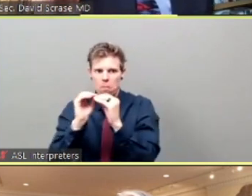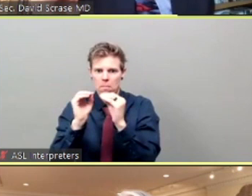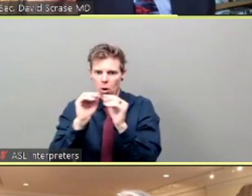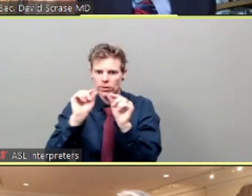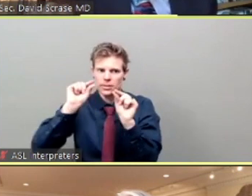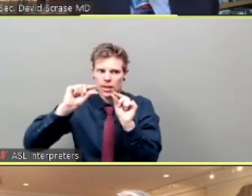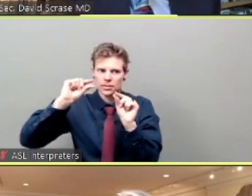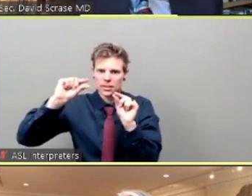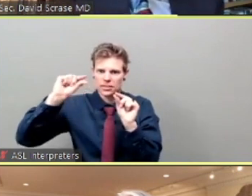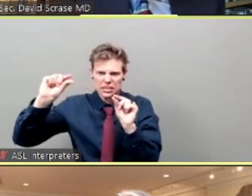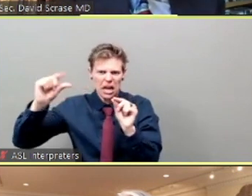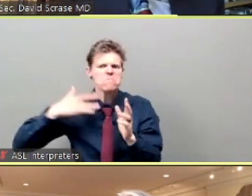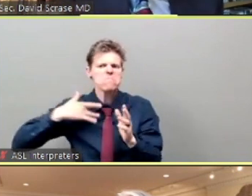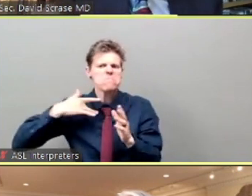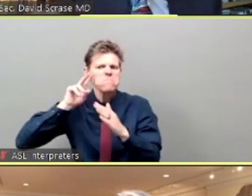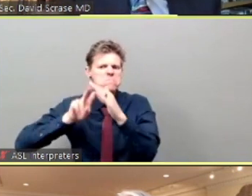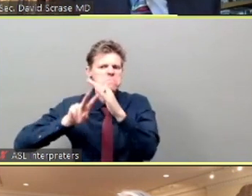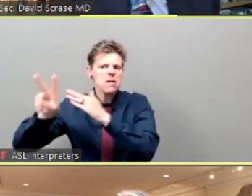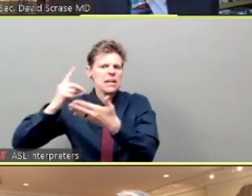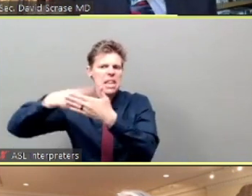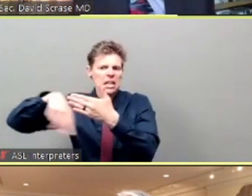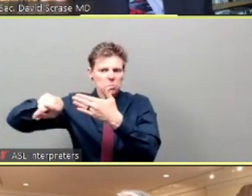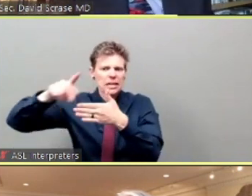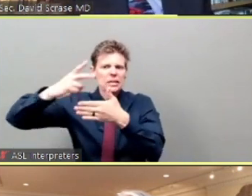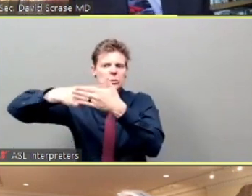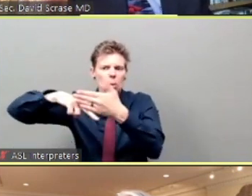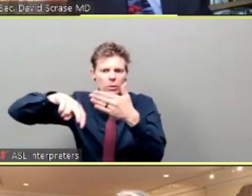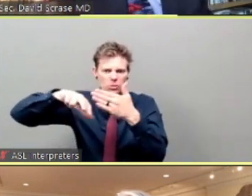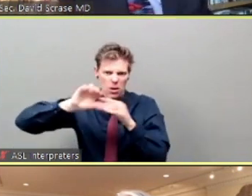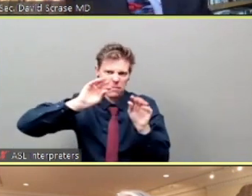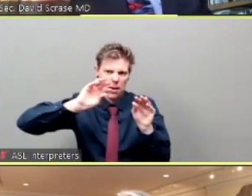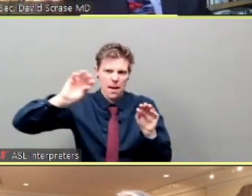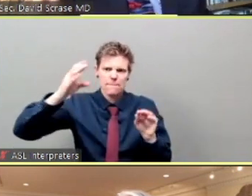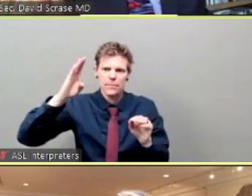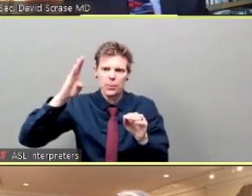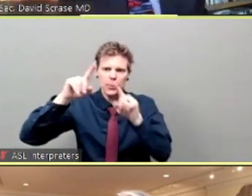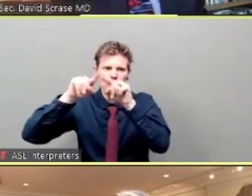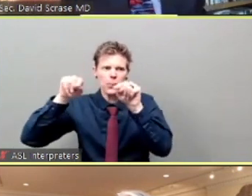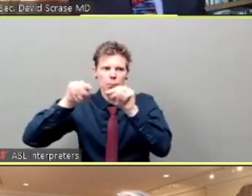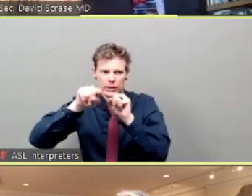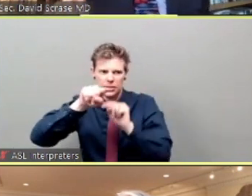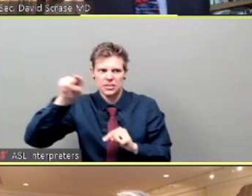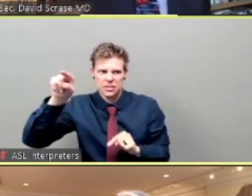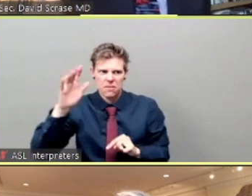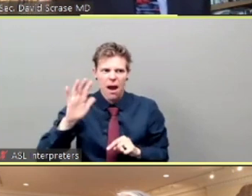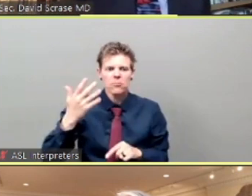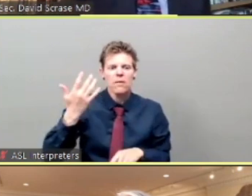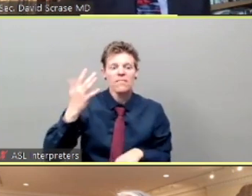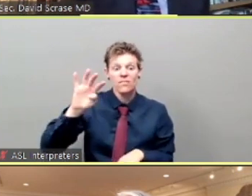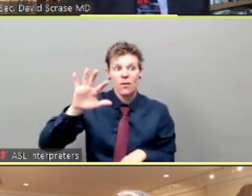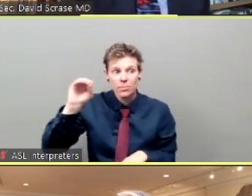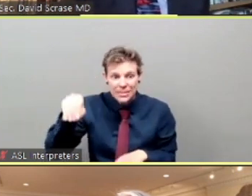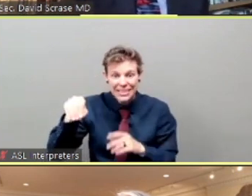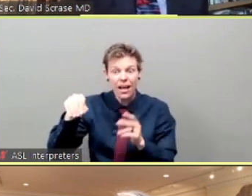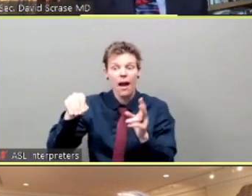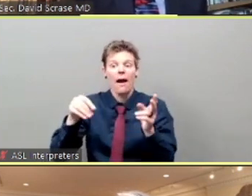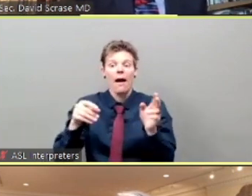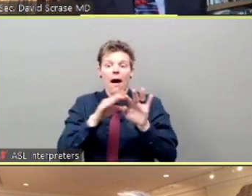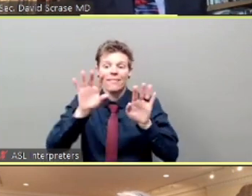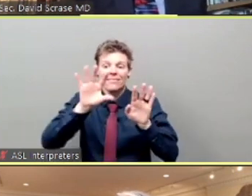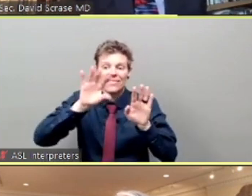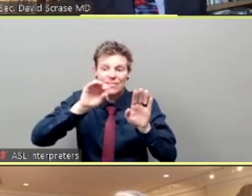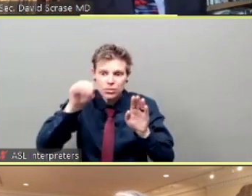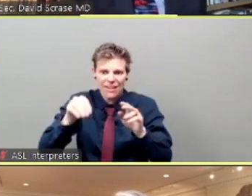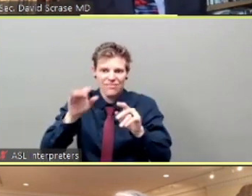with, it should say 40%, 45, 50, 55, and 60. So that's the